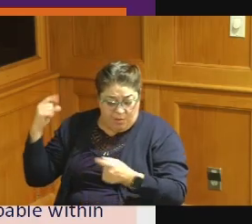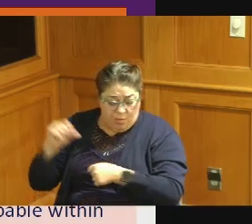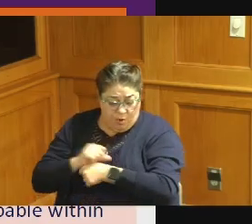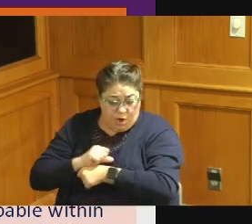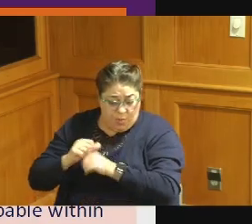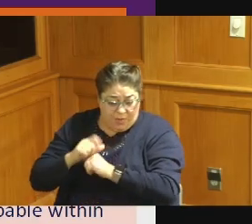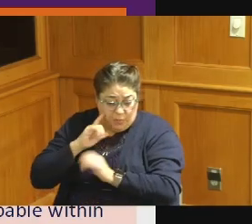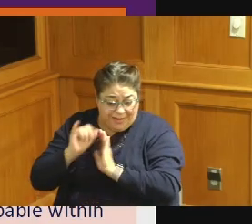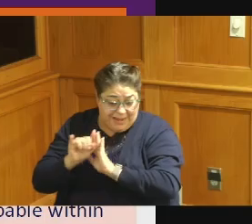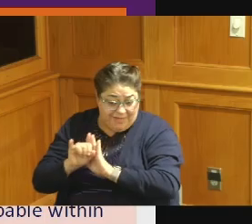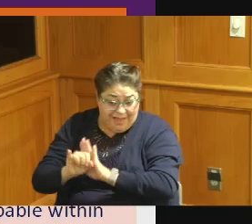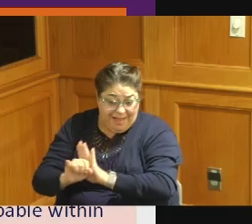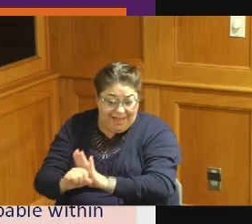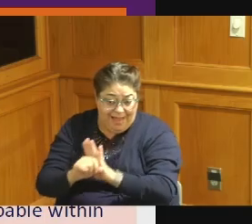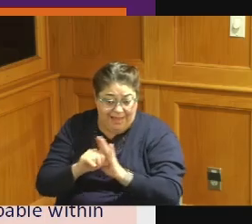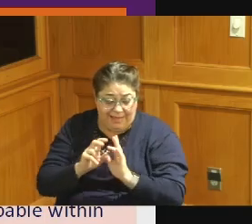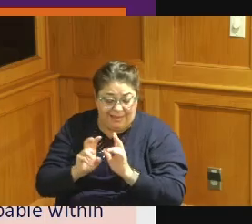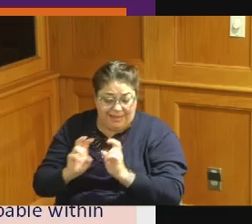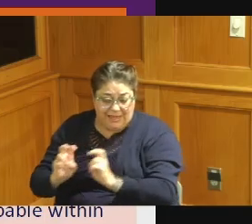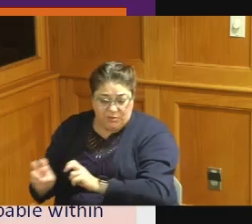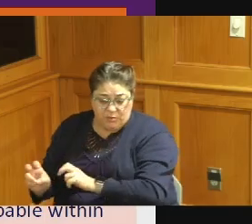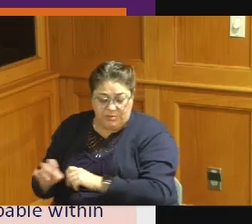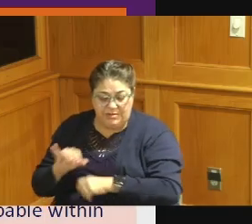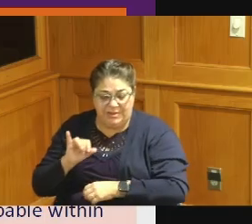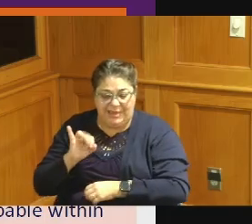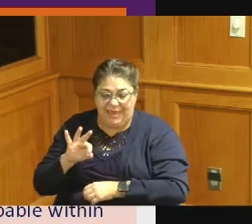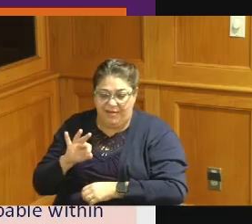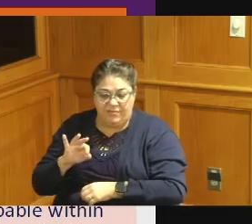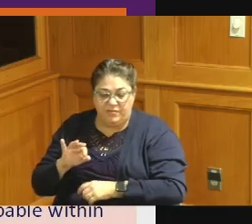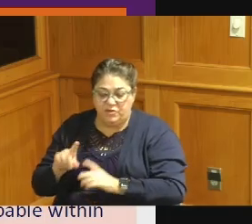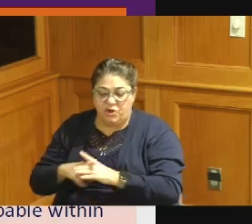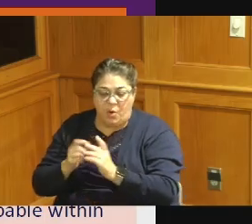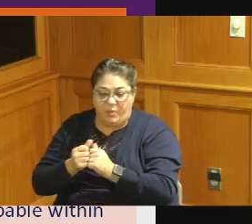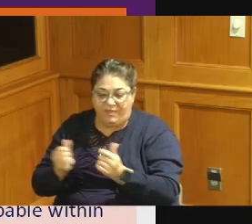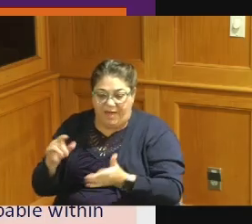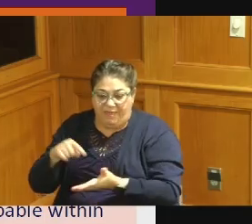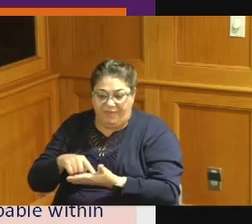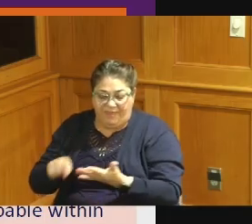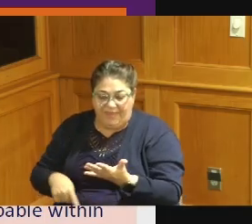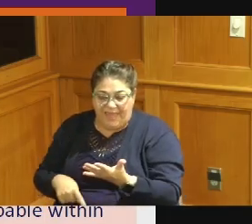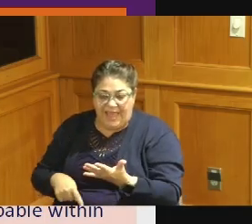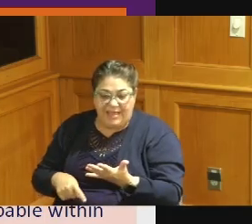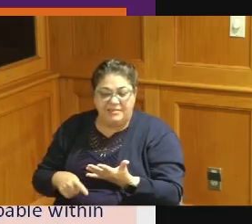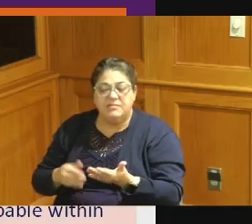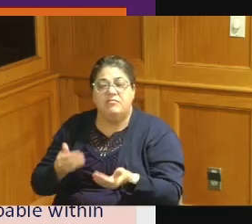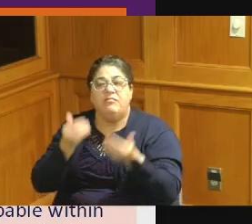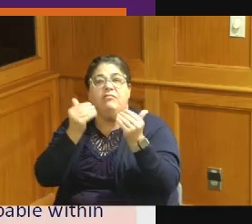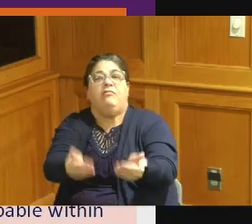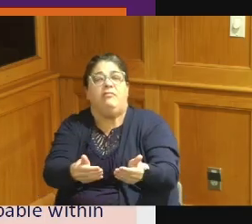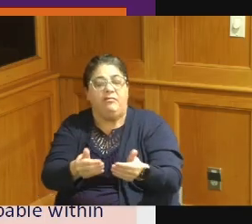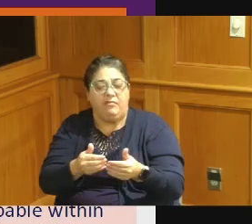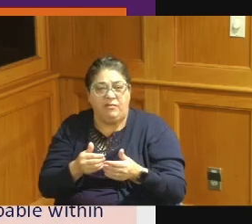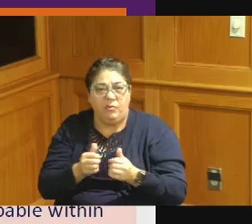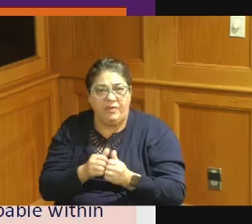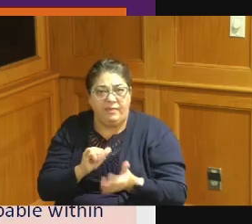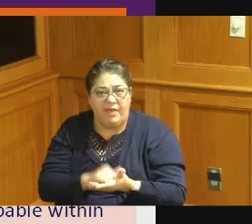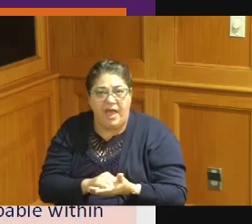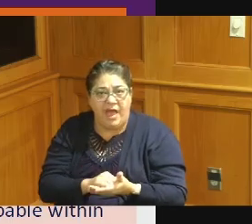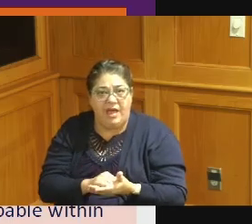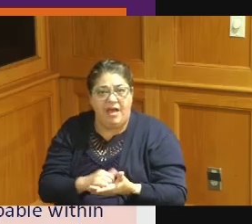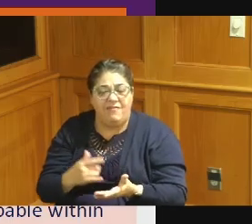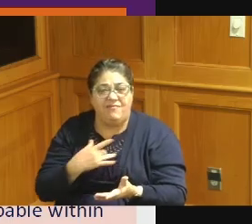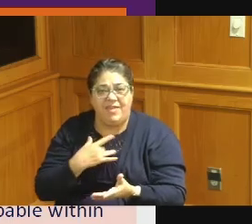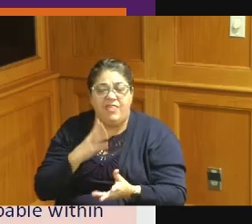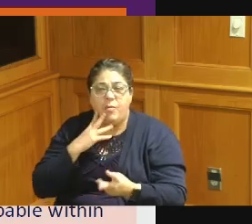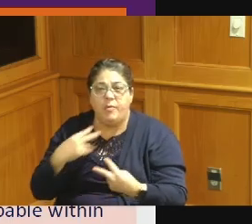to identify these issues. I think if folks started out saying, we're gonna go right now and we have $1 million to go find a project,